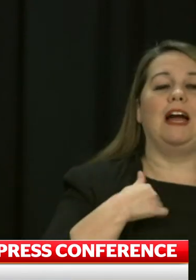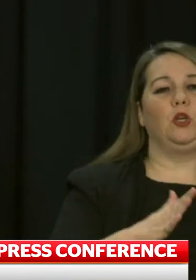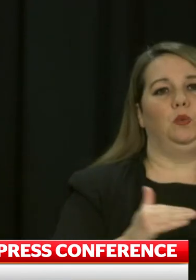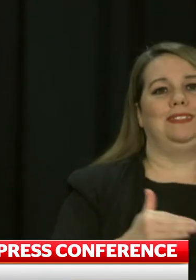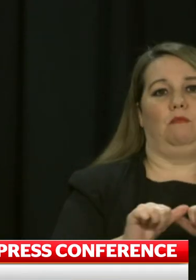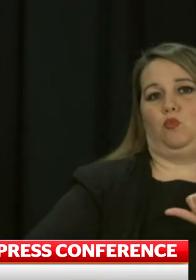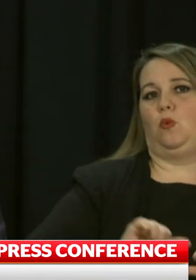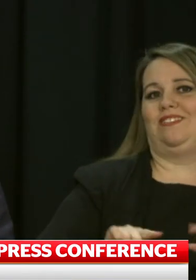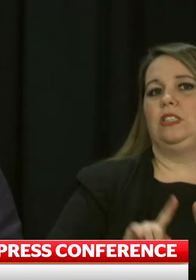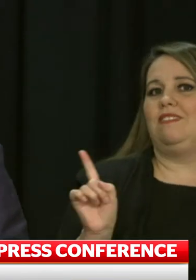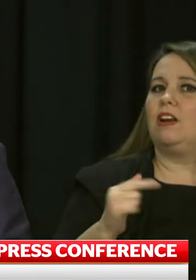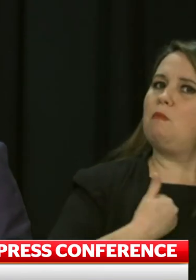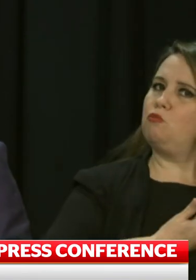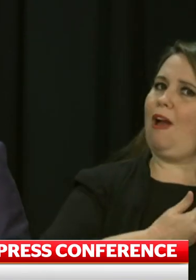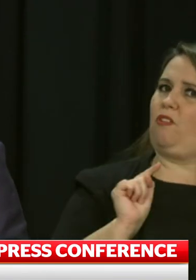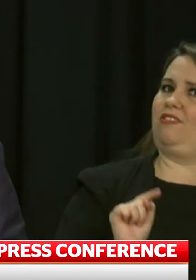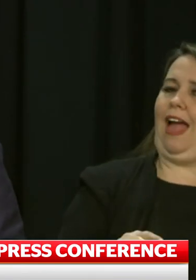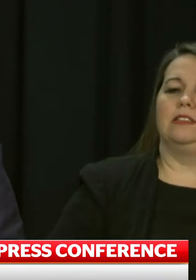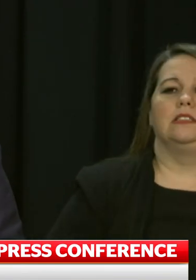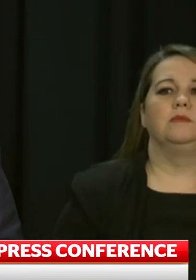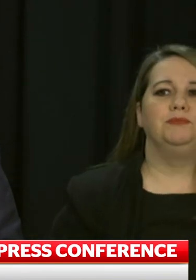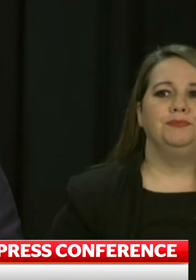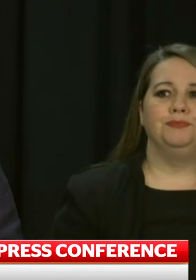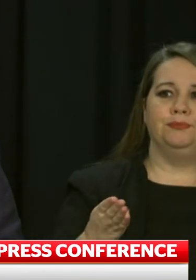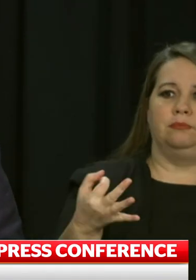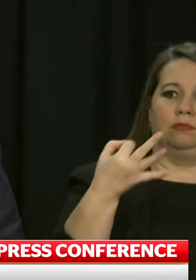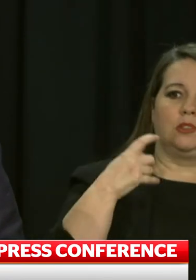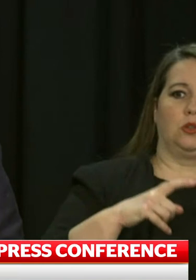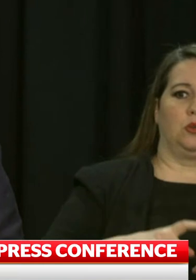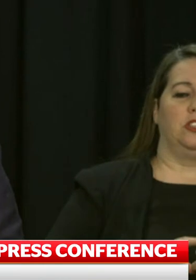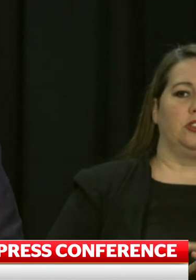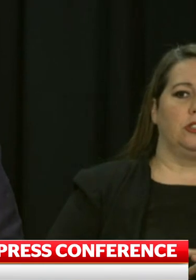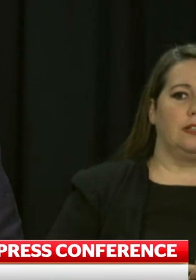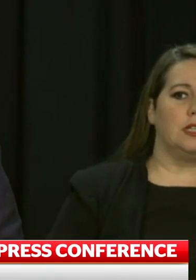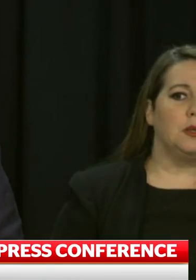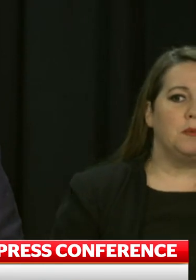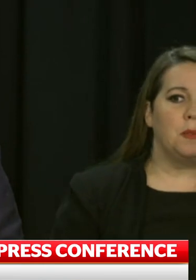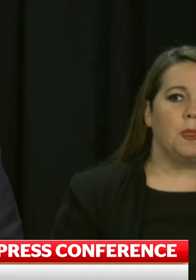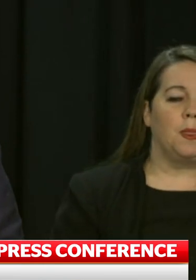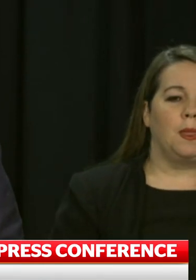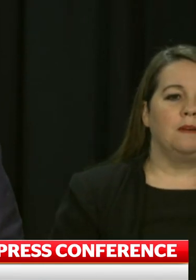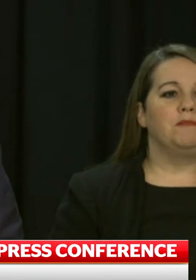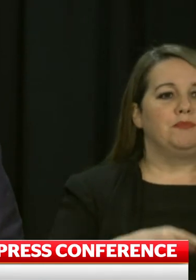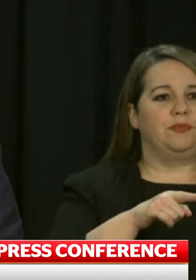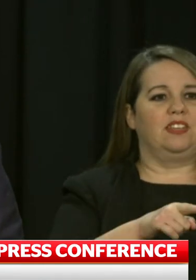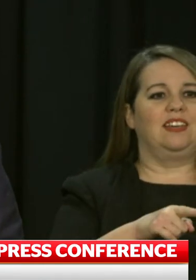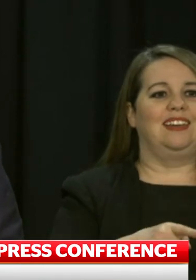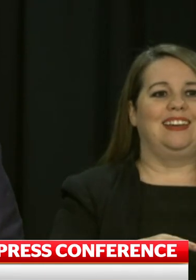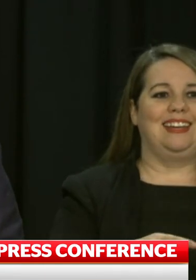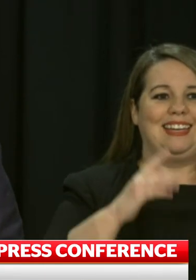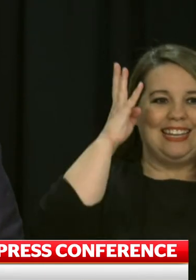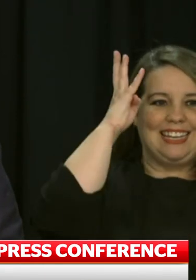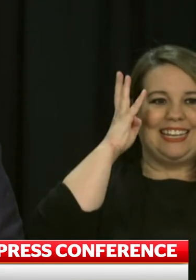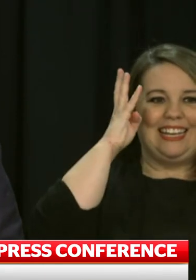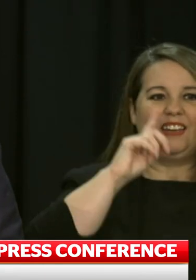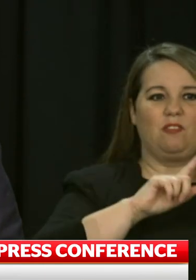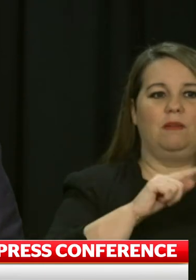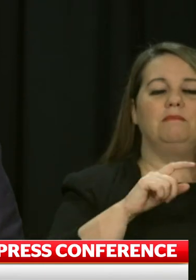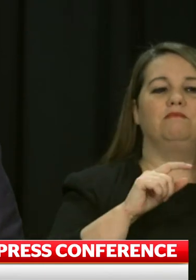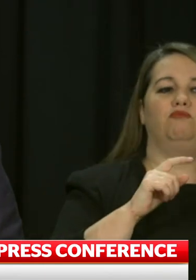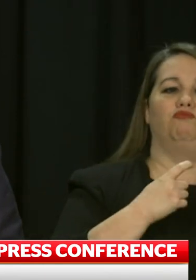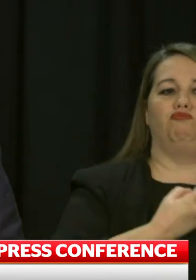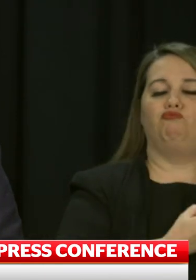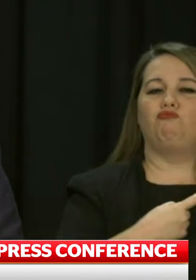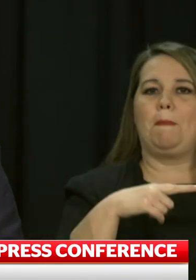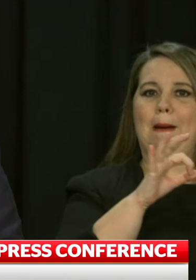coronation and the sort of republic question, were you at all rankled that the King's oath mentioned the United Kingdom by name but not New Zealand, even